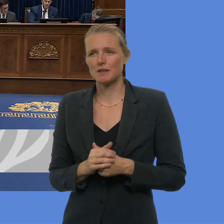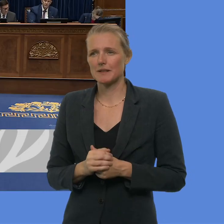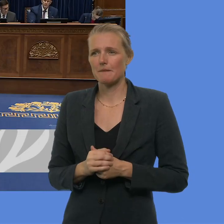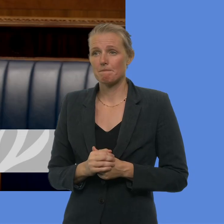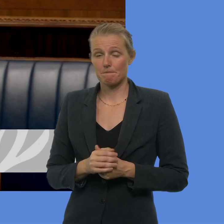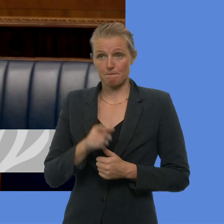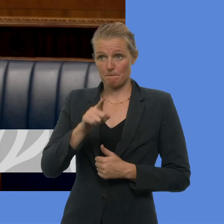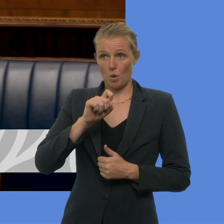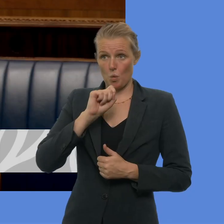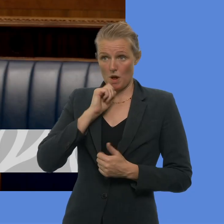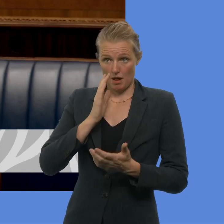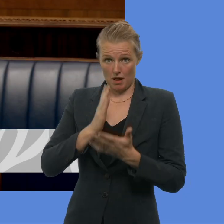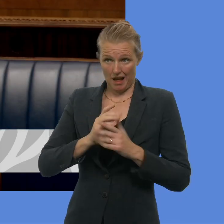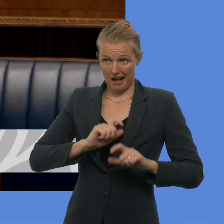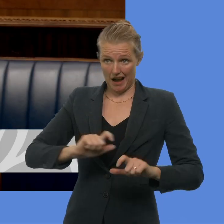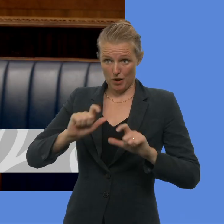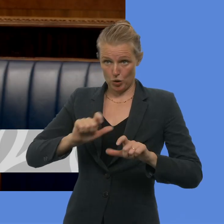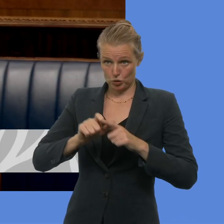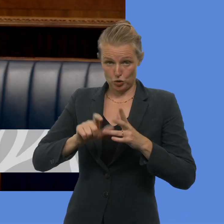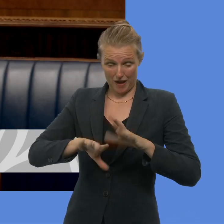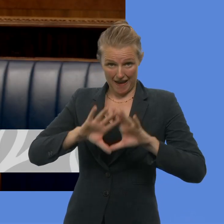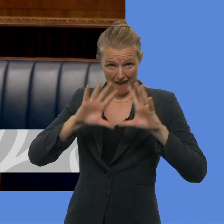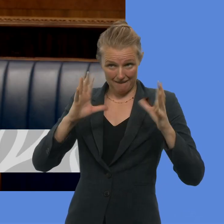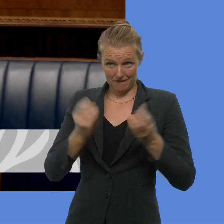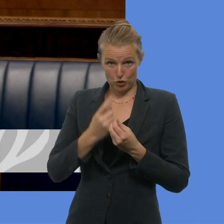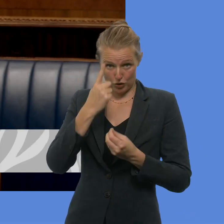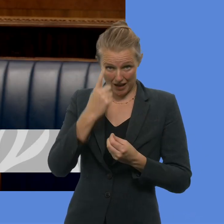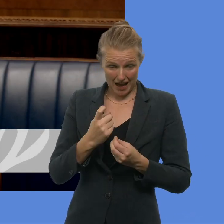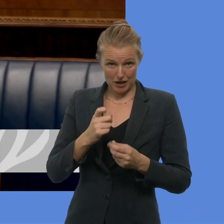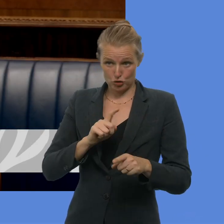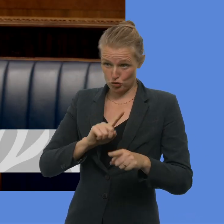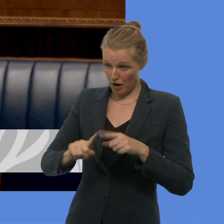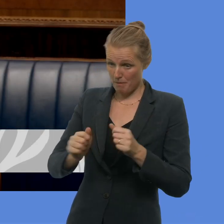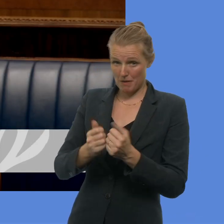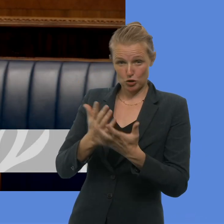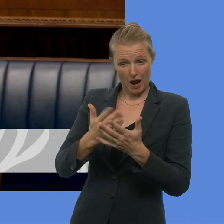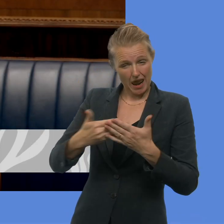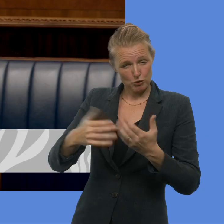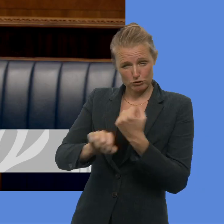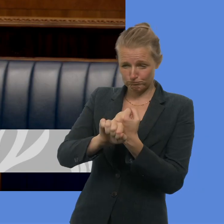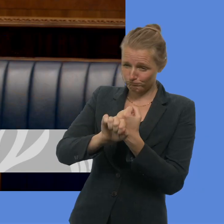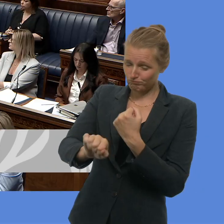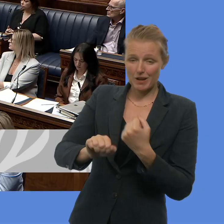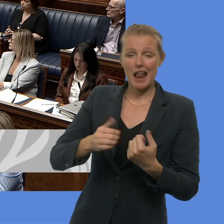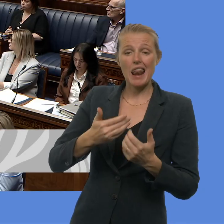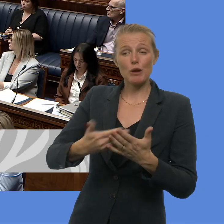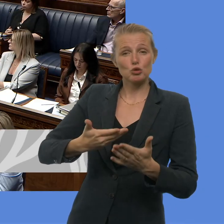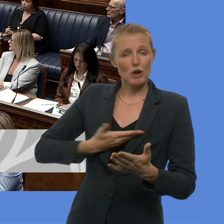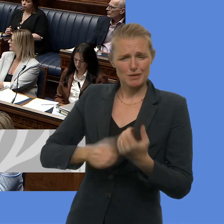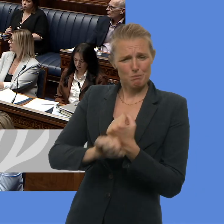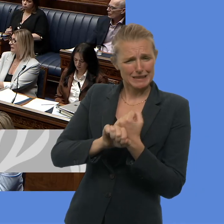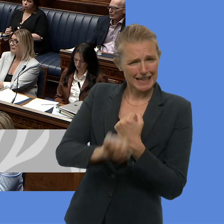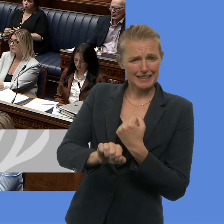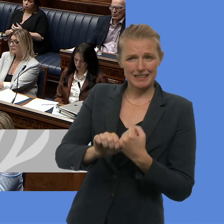she commit to continuing to do everything that she can to build equality and protect language and cultural rights right across our society for